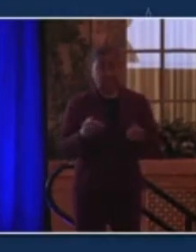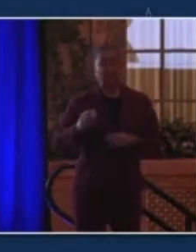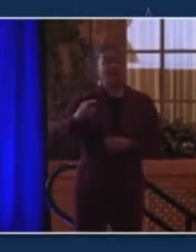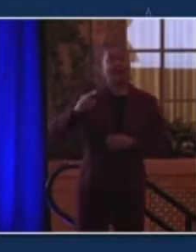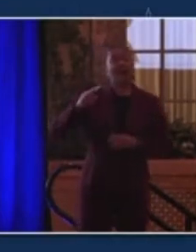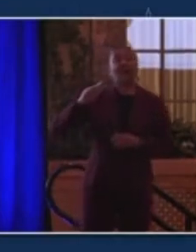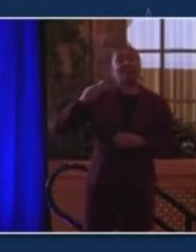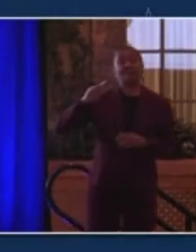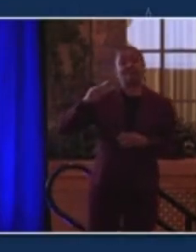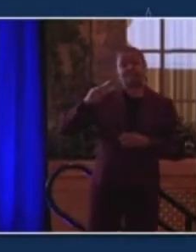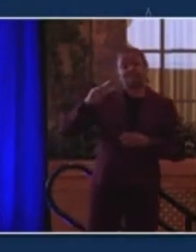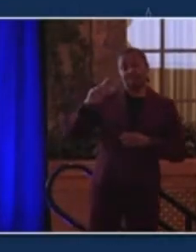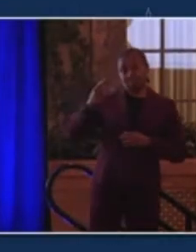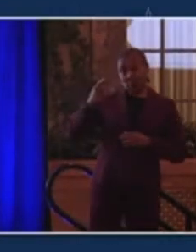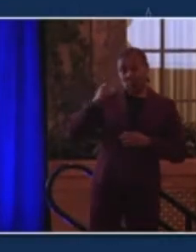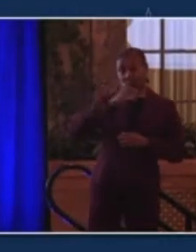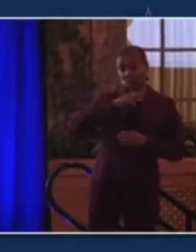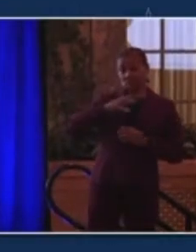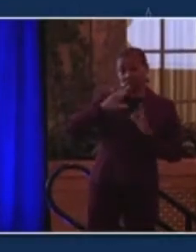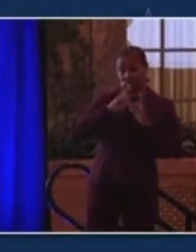Congressman, stand up. There you go.